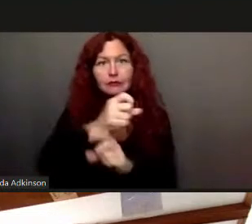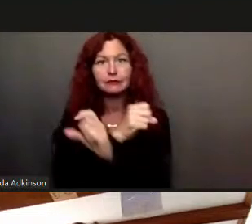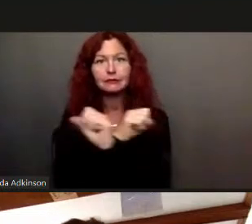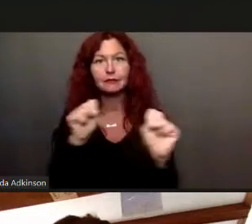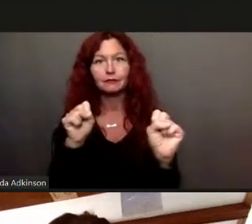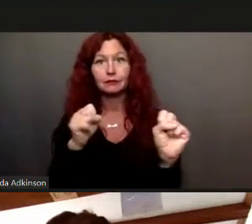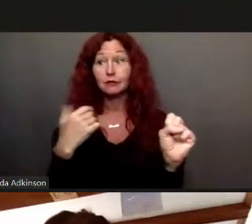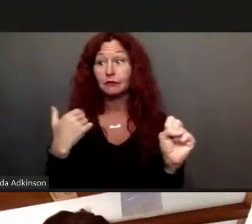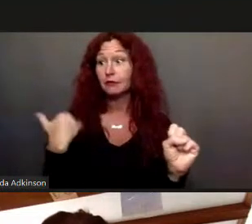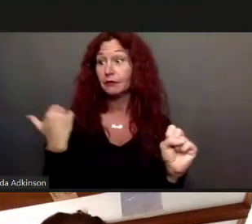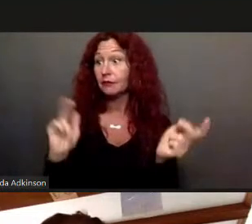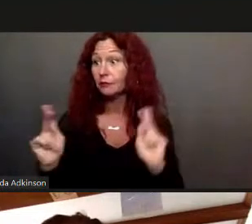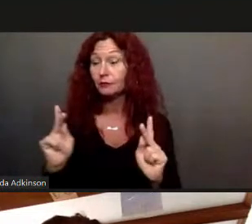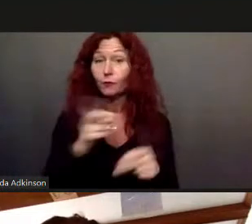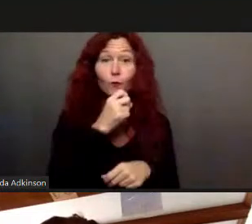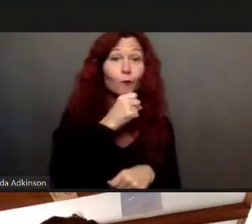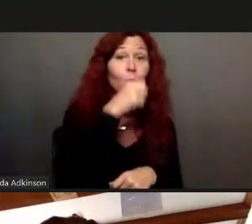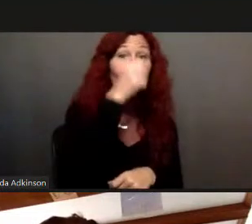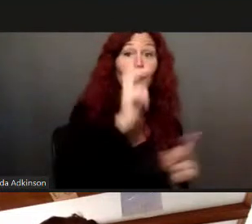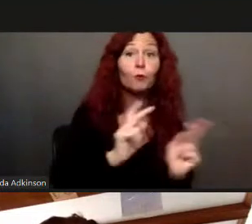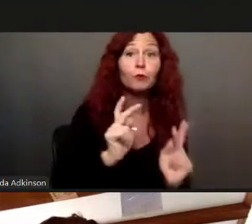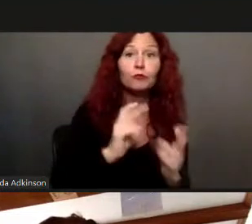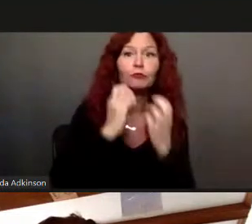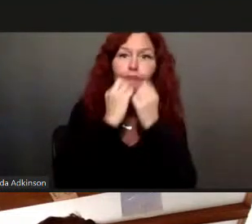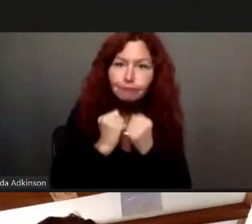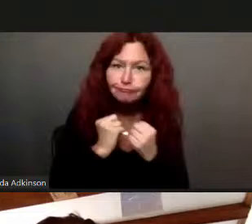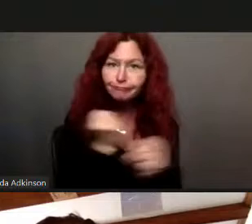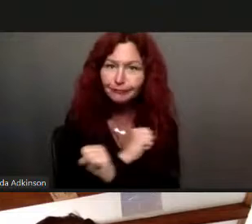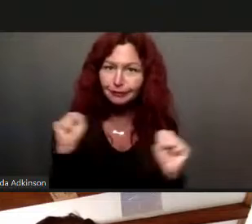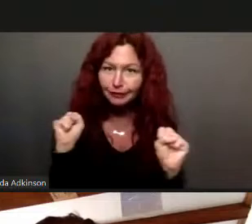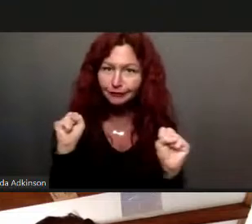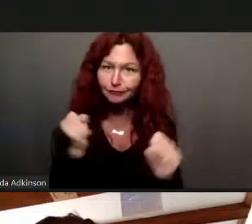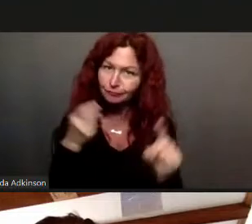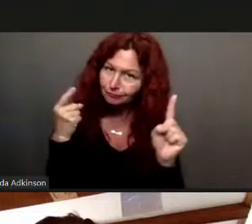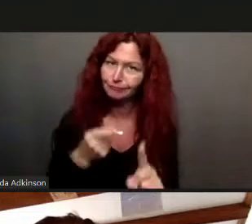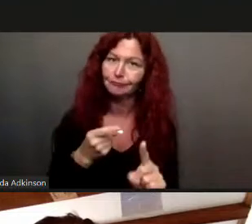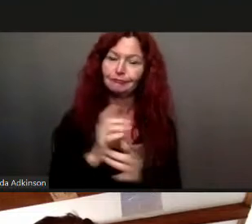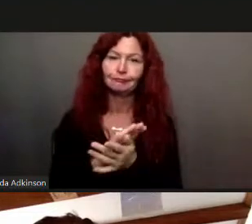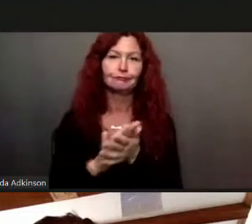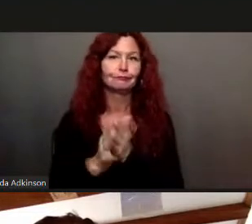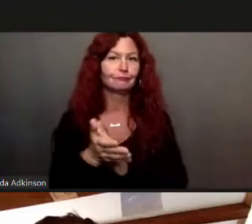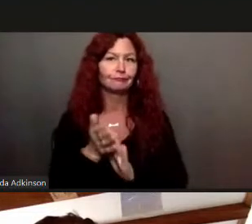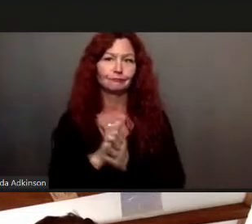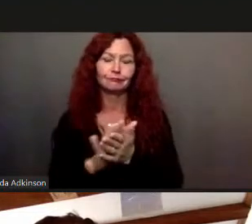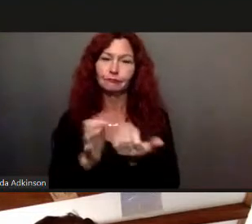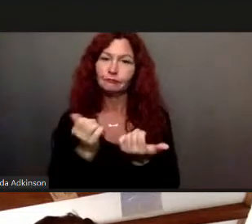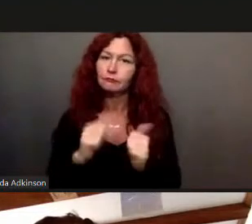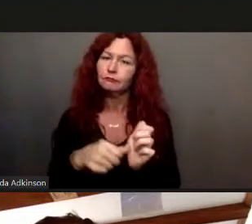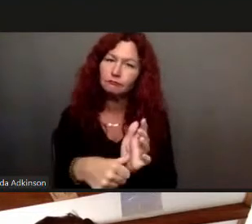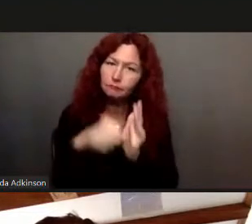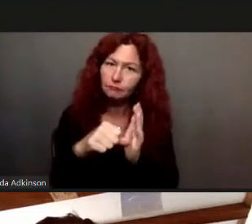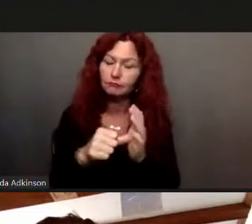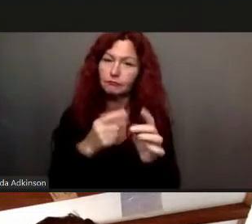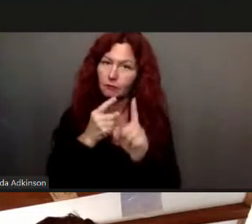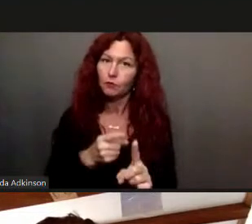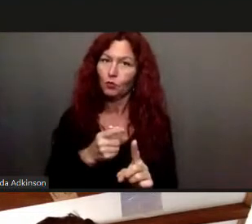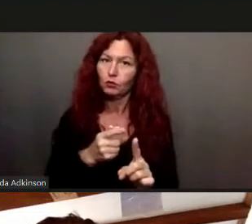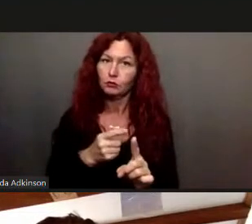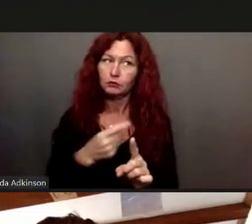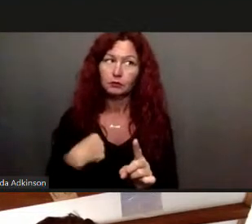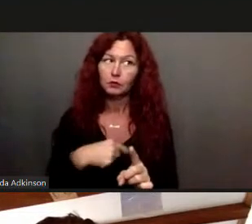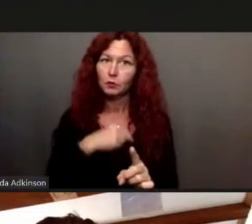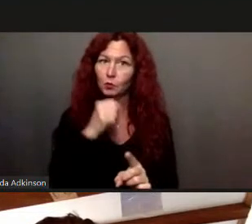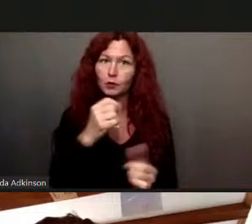And so, we're going to be enforcing it as much as we can to drive home the message that we're serious, we have an issue, and we want to take care of it